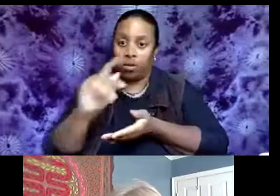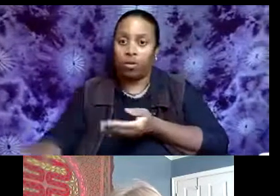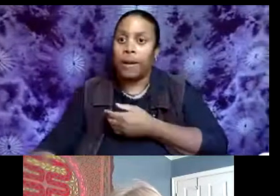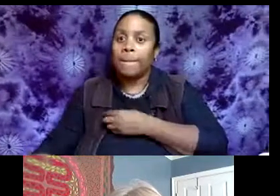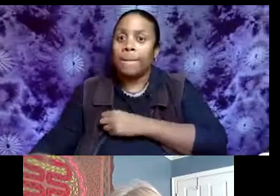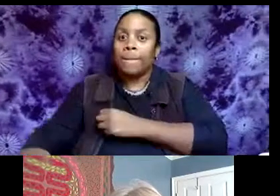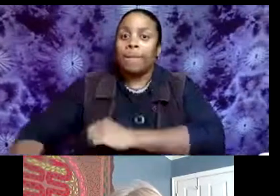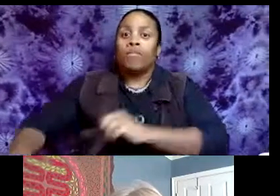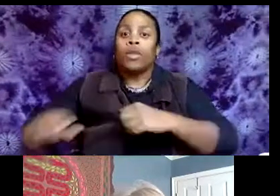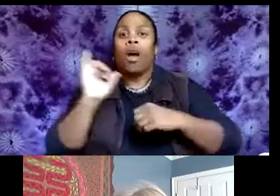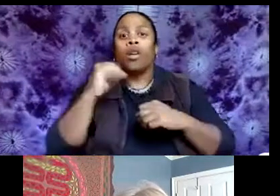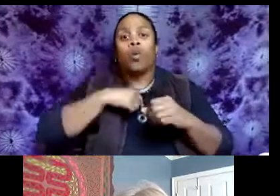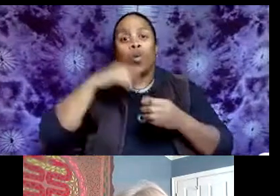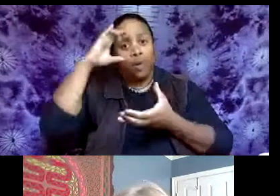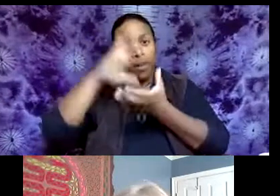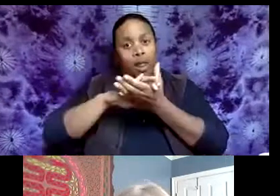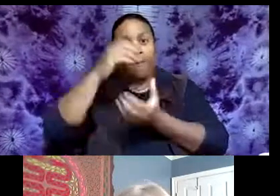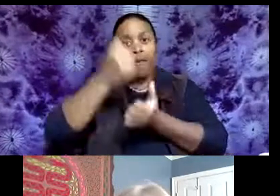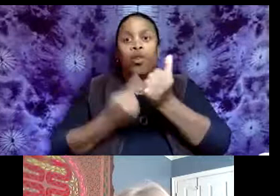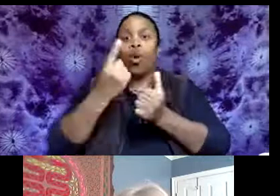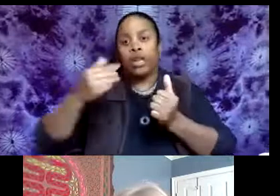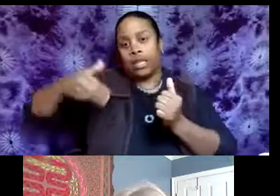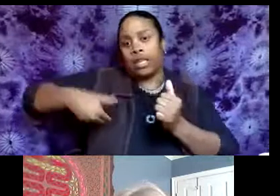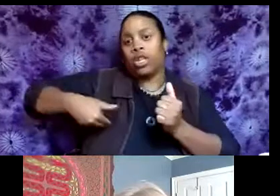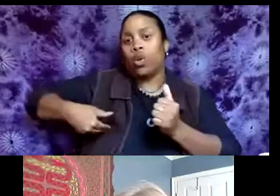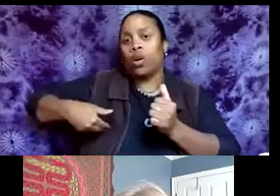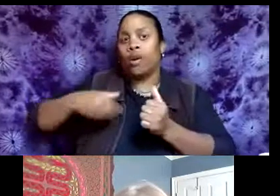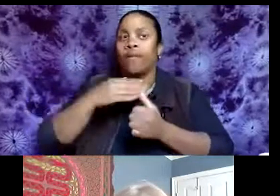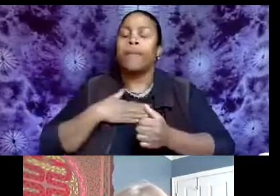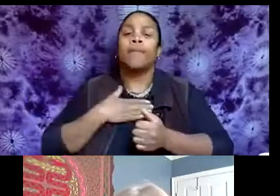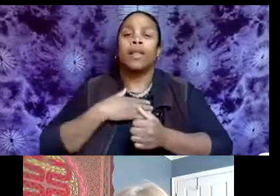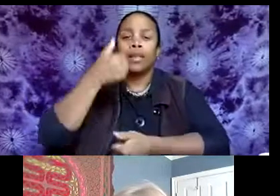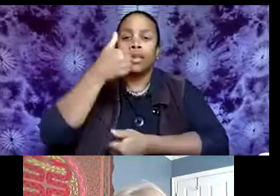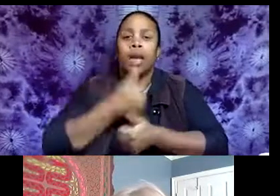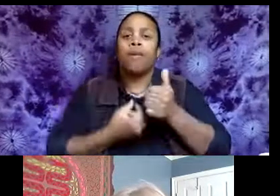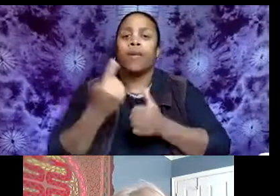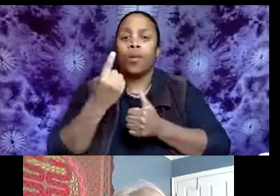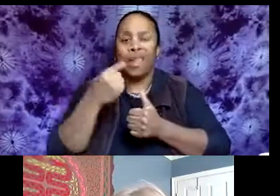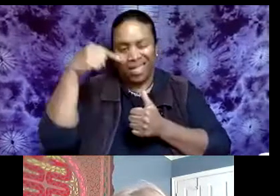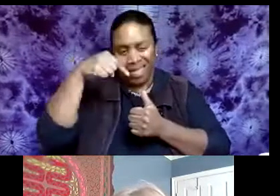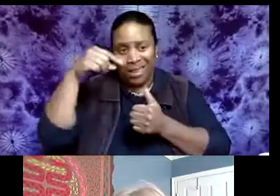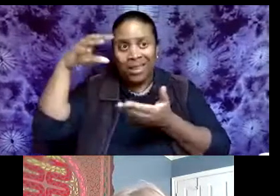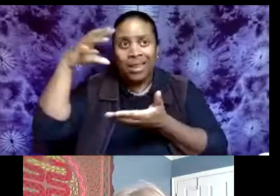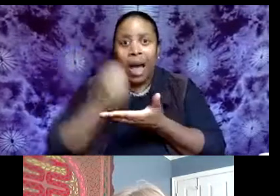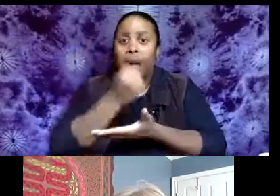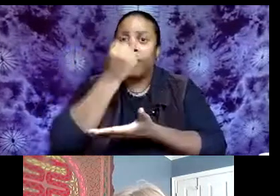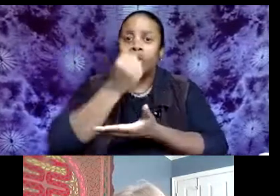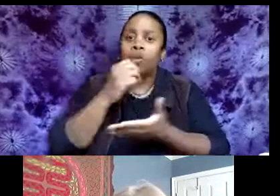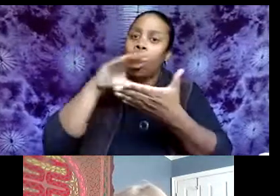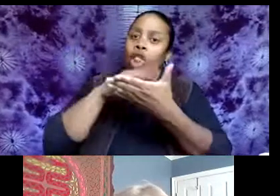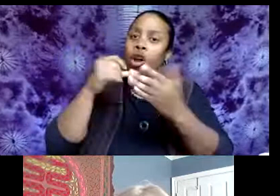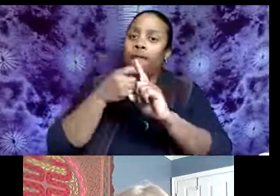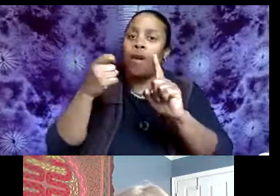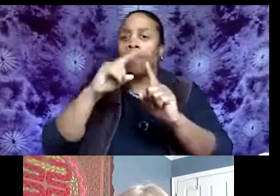then we believe that everyone's intuitive. So please, everyone, use this as an opportunity to learn from all that is asked and all that is answered.